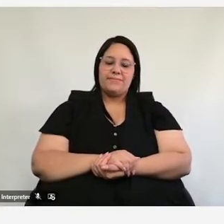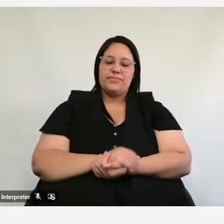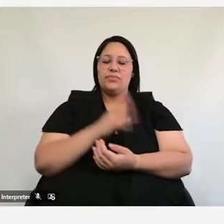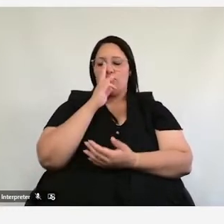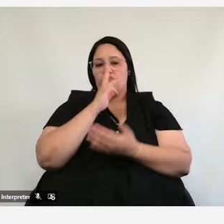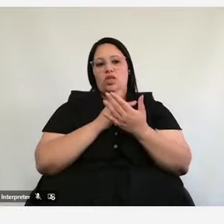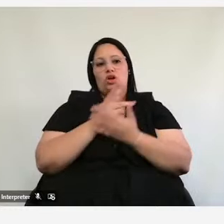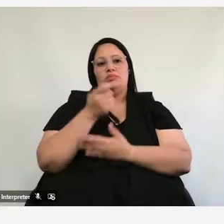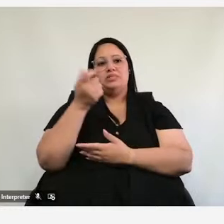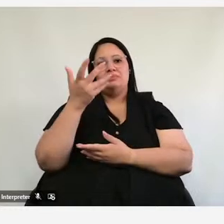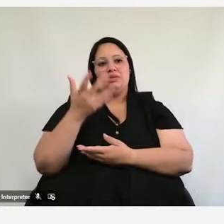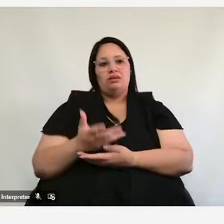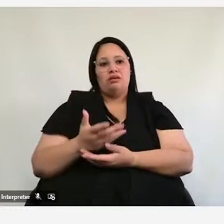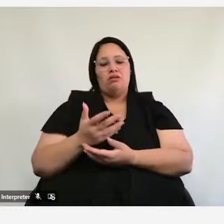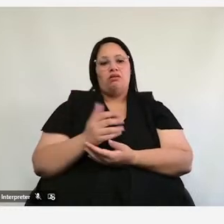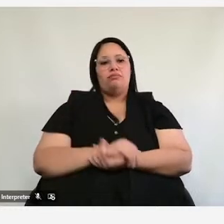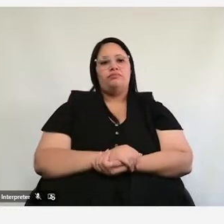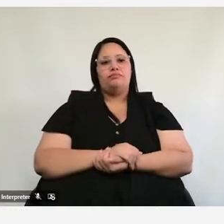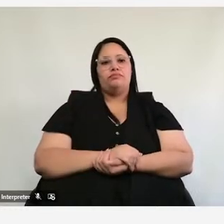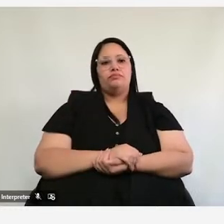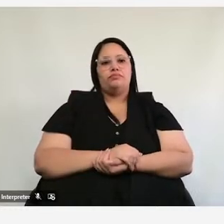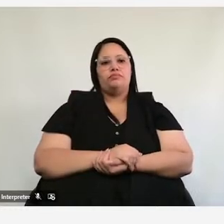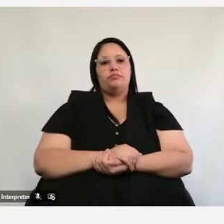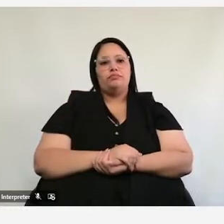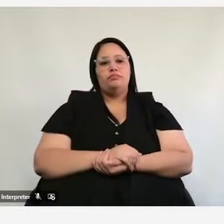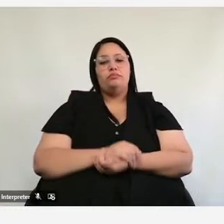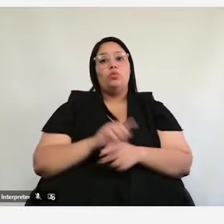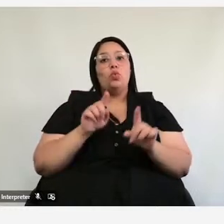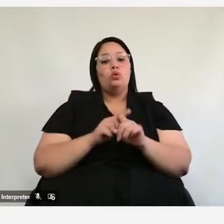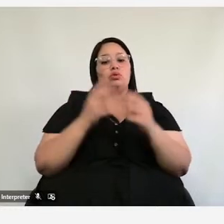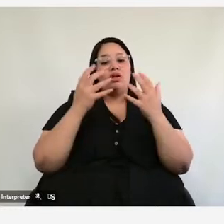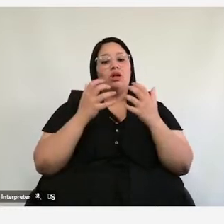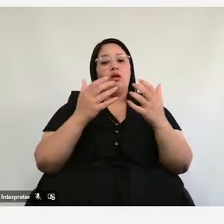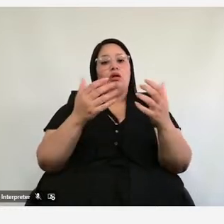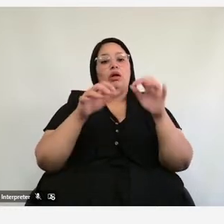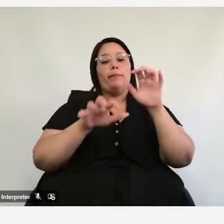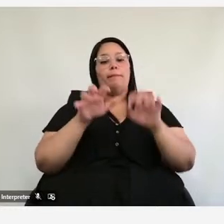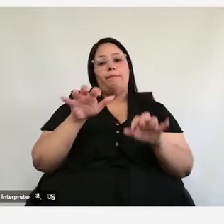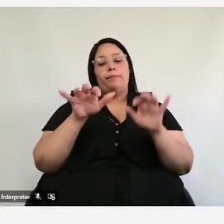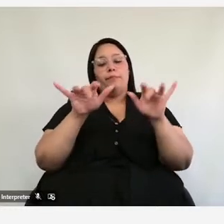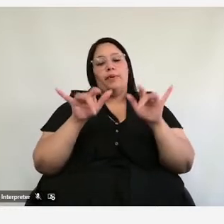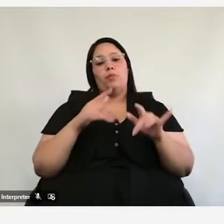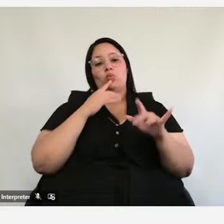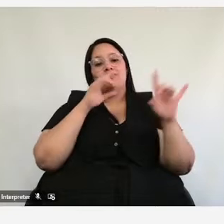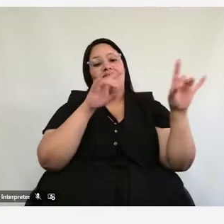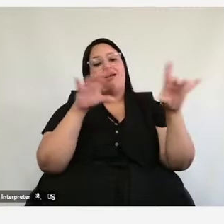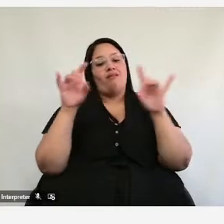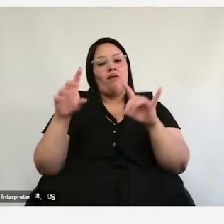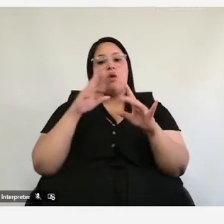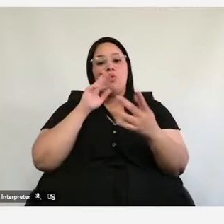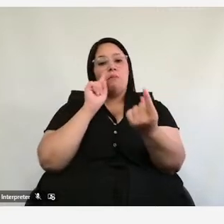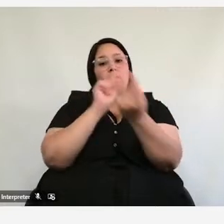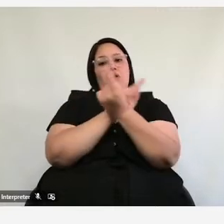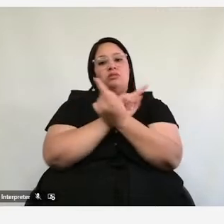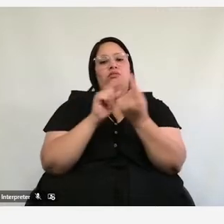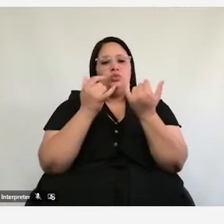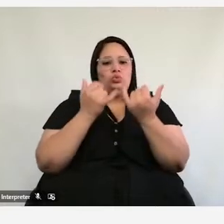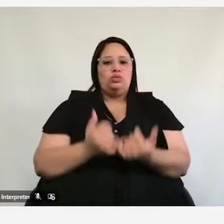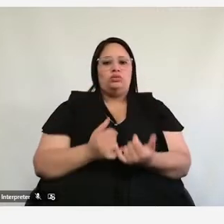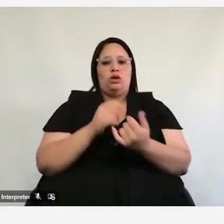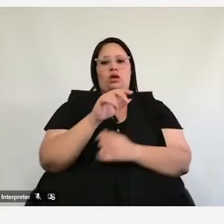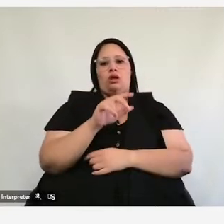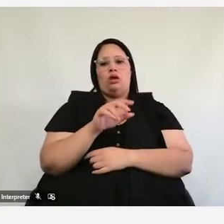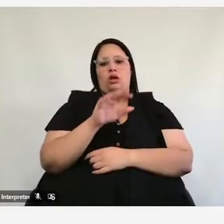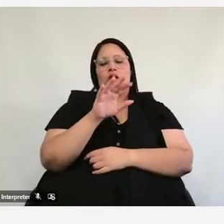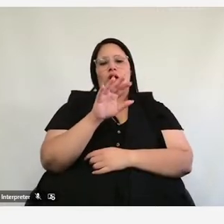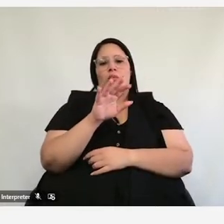Honourable Speaker of the House and the suffering masses of our people in the Western Cape, we meet today in the second month of April, a month